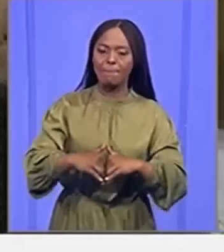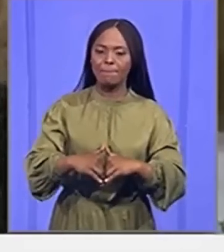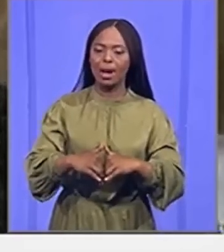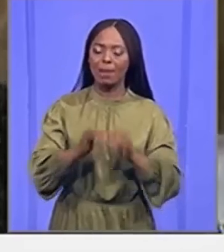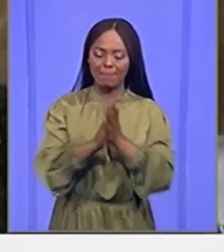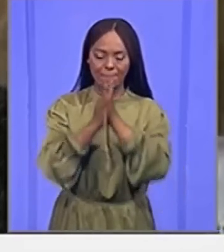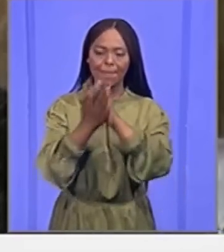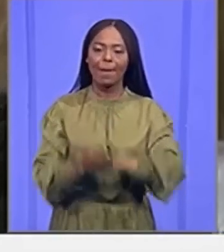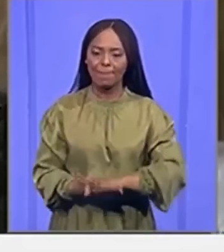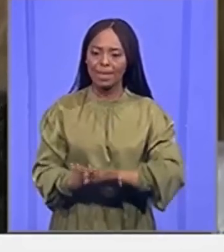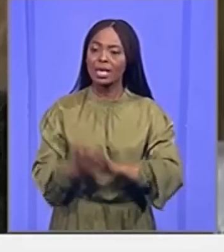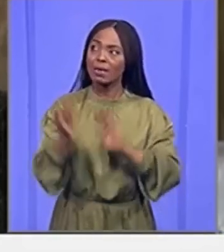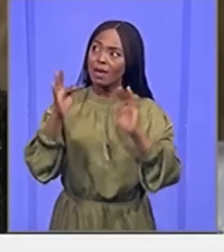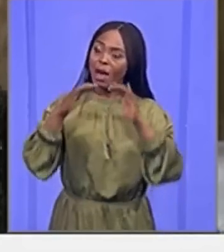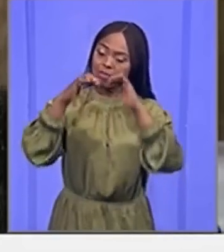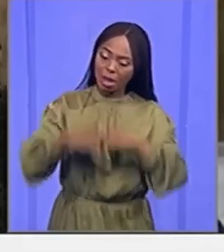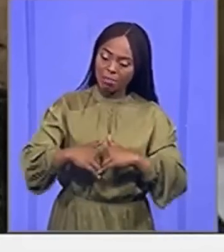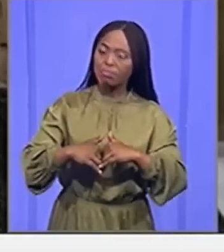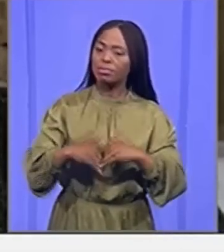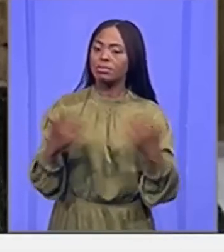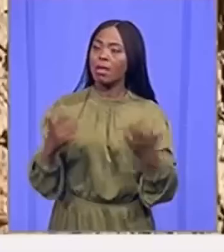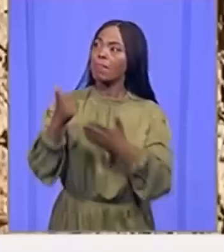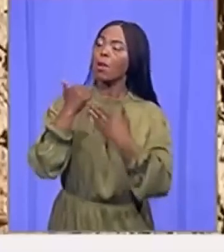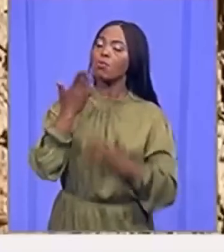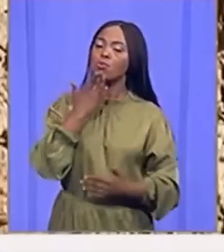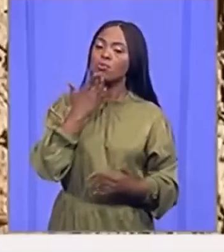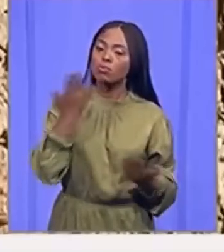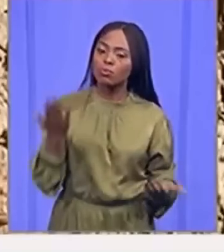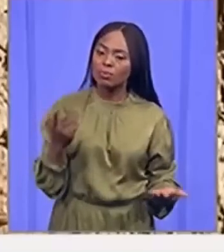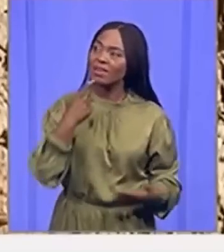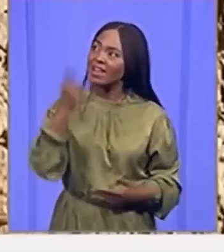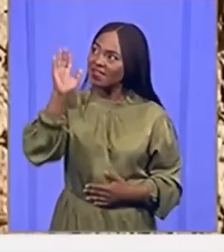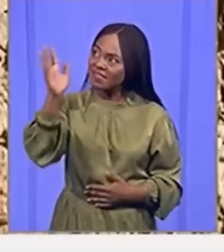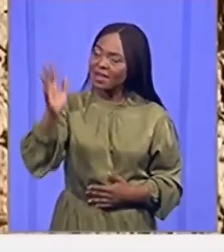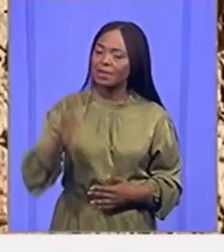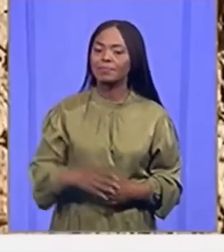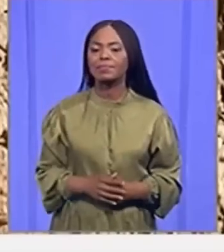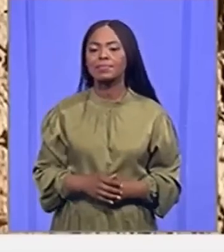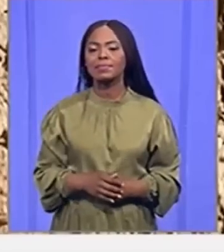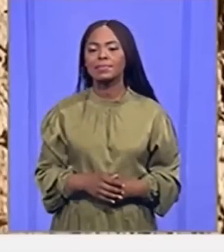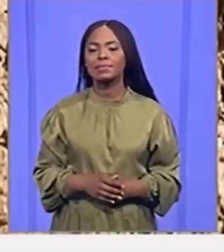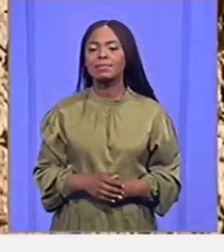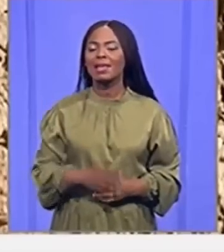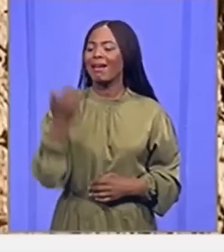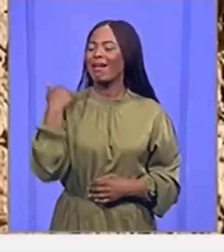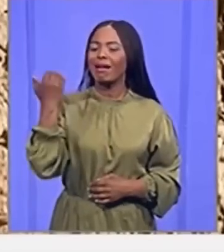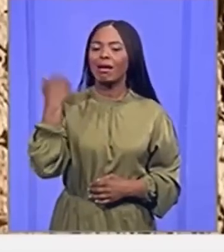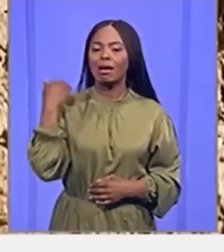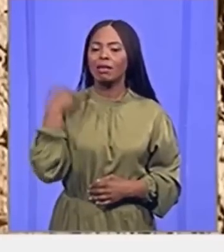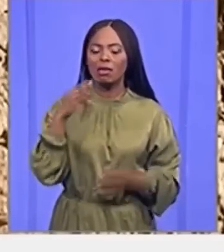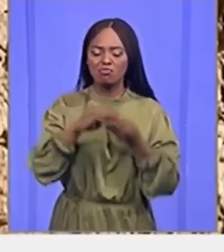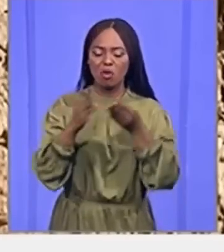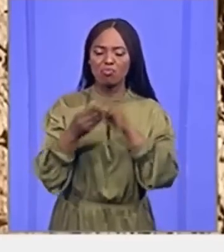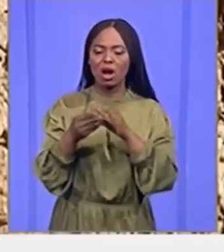hape na haiwa na ke tla ba wa ma a se ke ntse ke dula mo ntlong ya mo ke ntse ke sokola le se ke